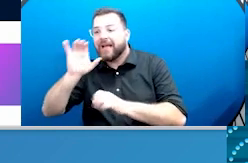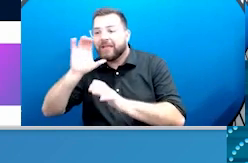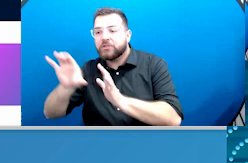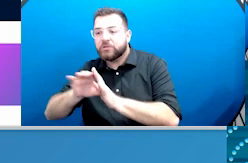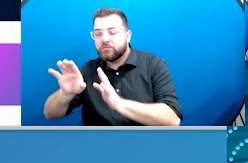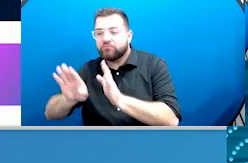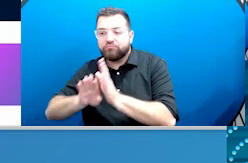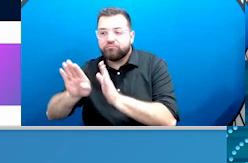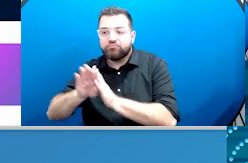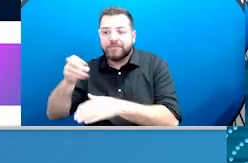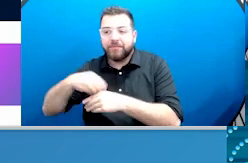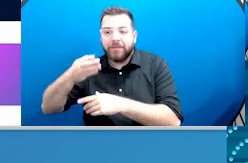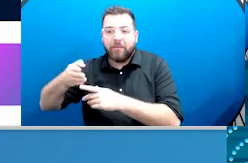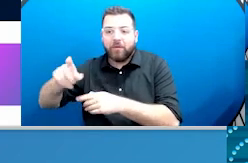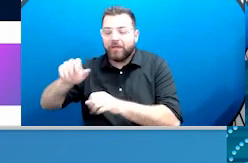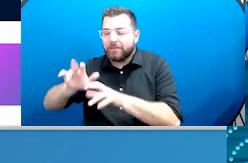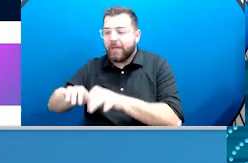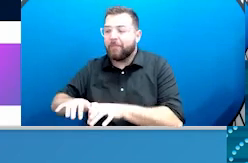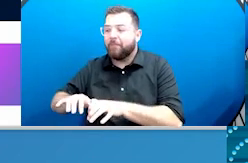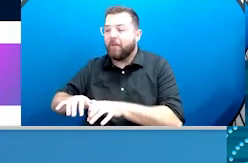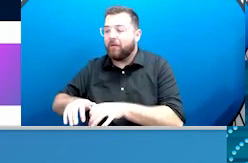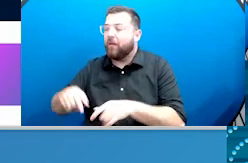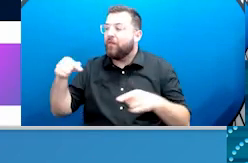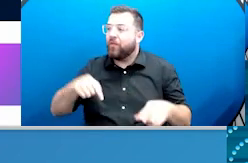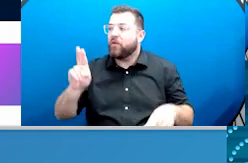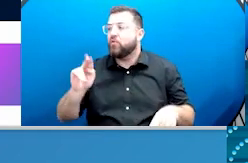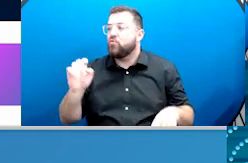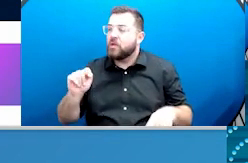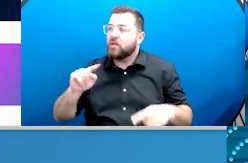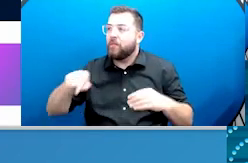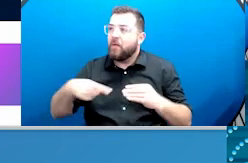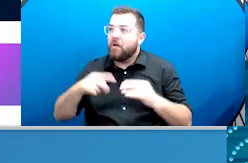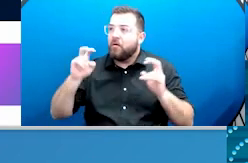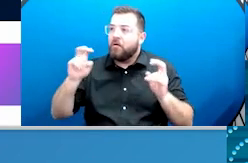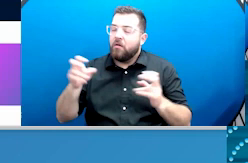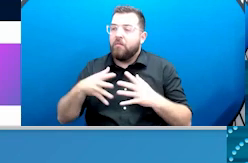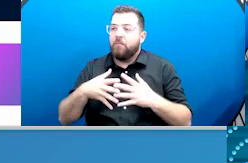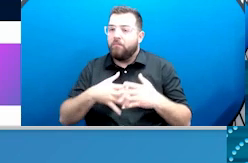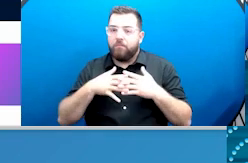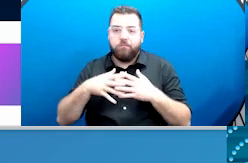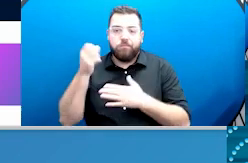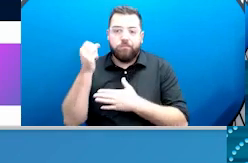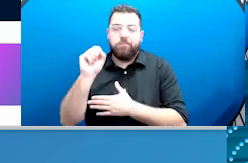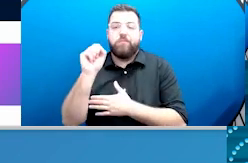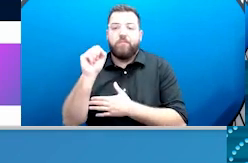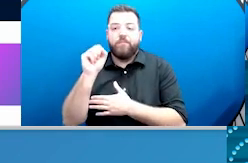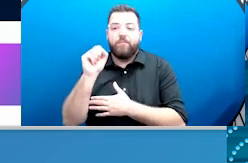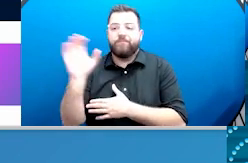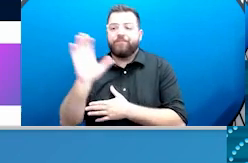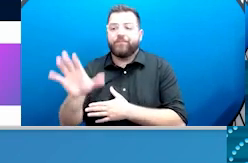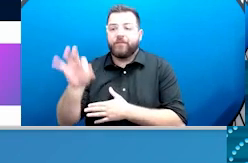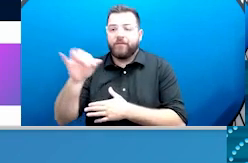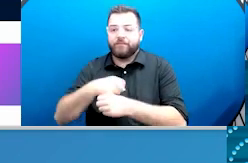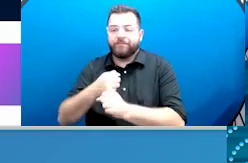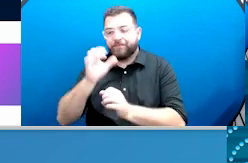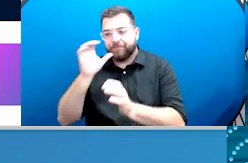in Blackboard, and you can say, this unit is about the American Revolution. Find me an image and whatnot